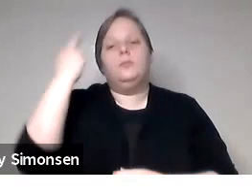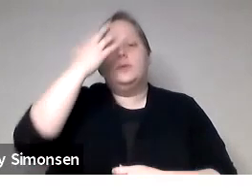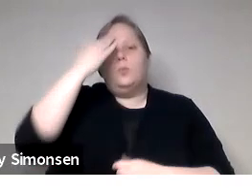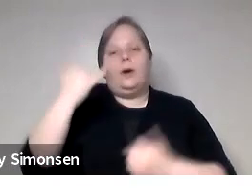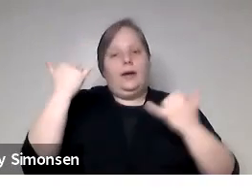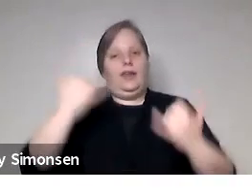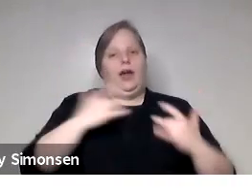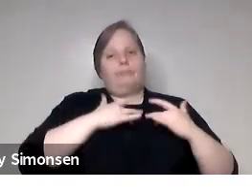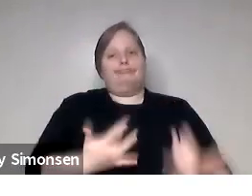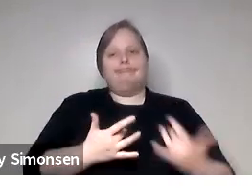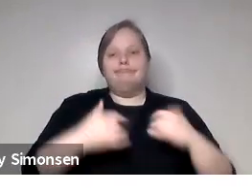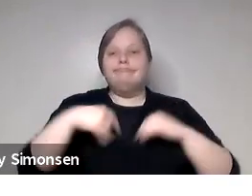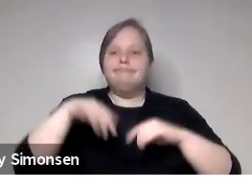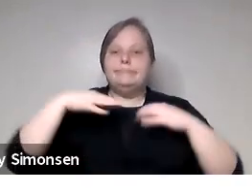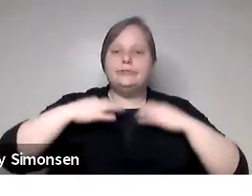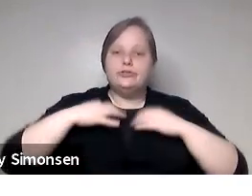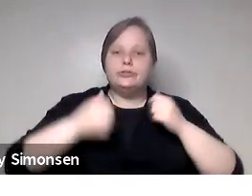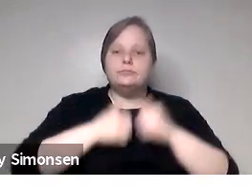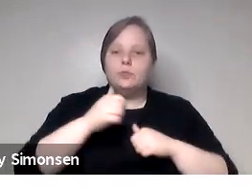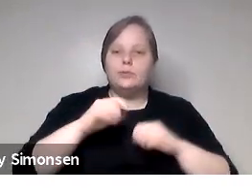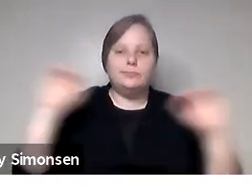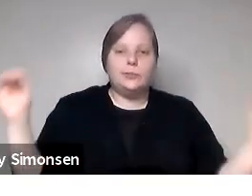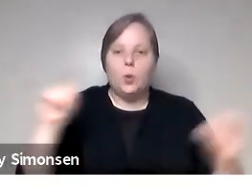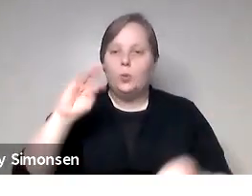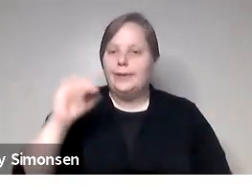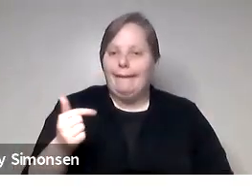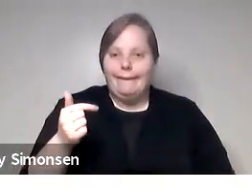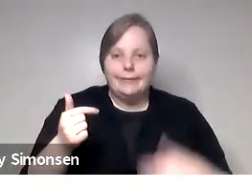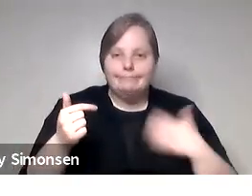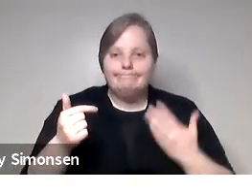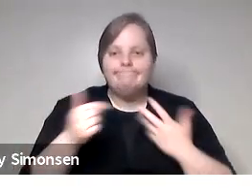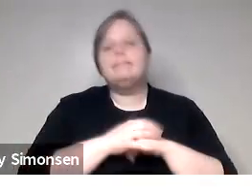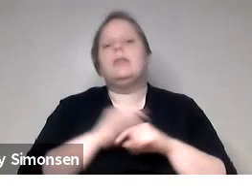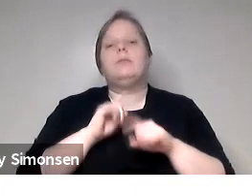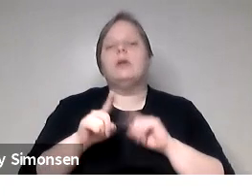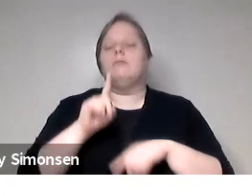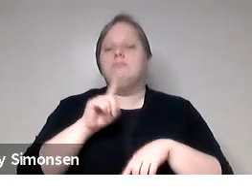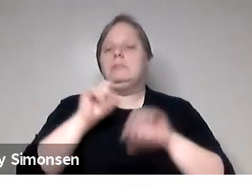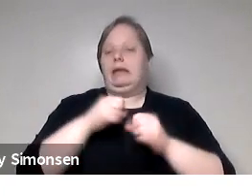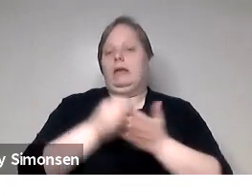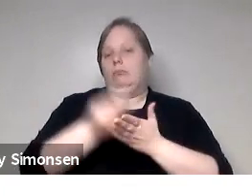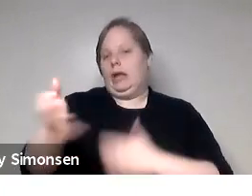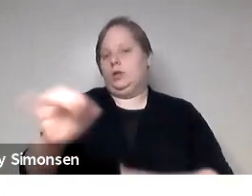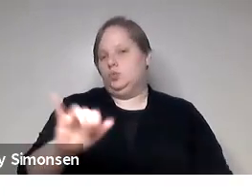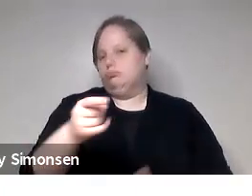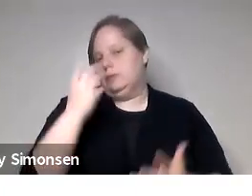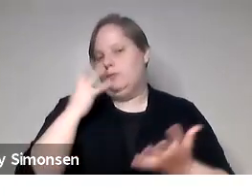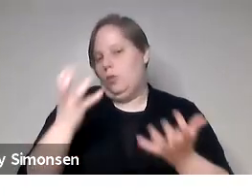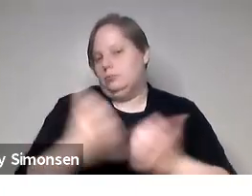to tagless t-shirts and everything. But those also can be purchased.